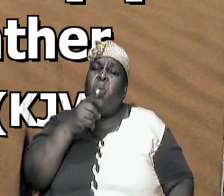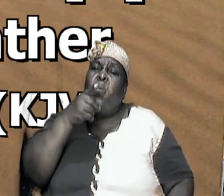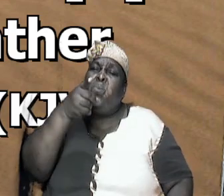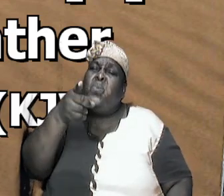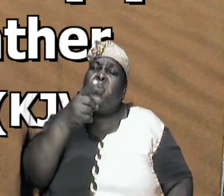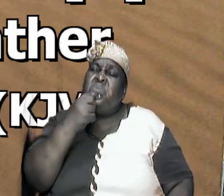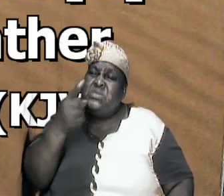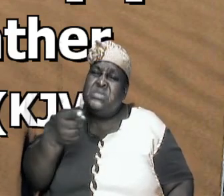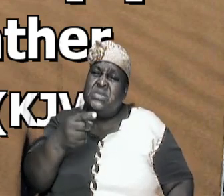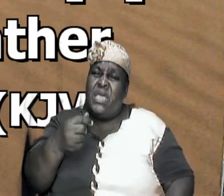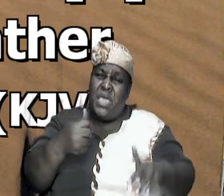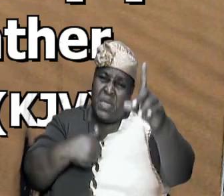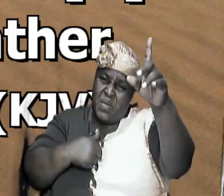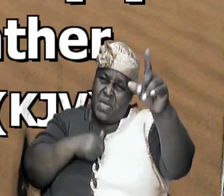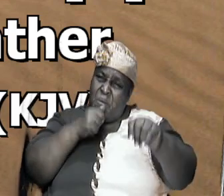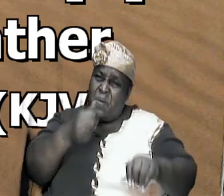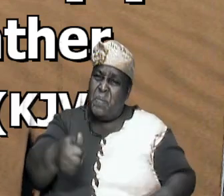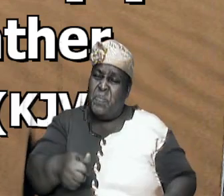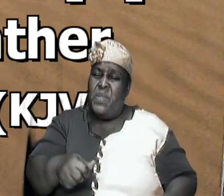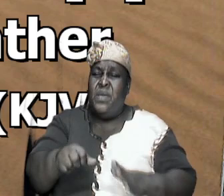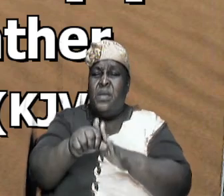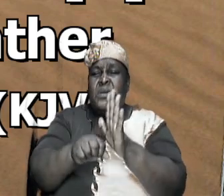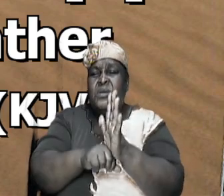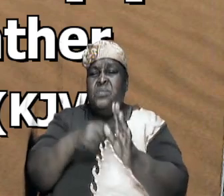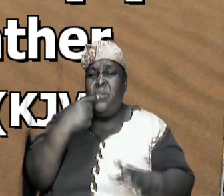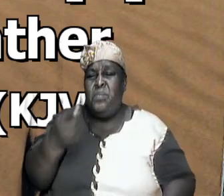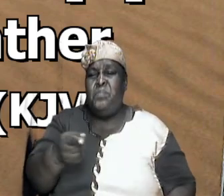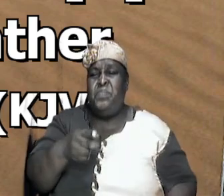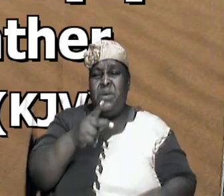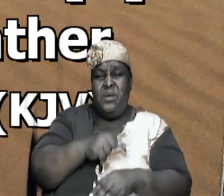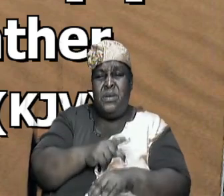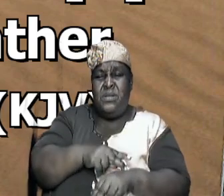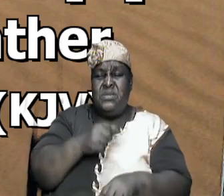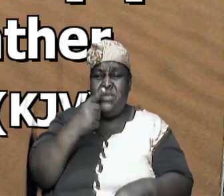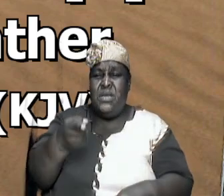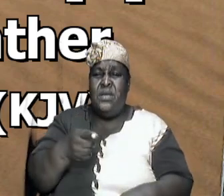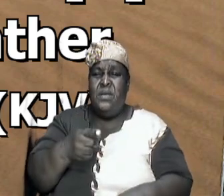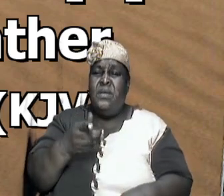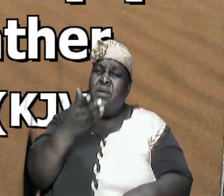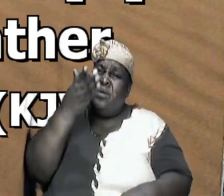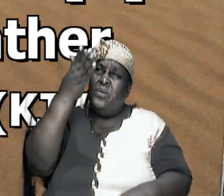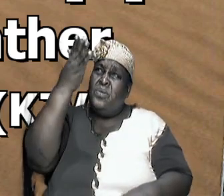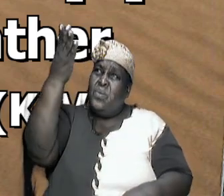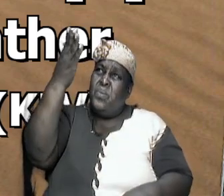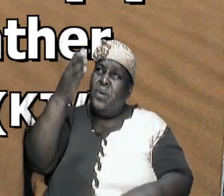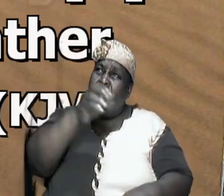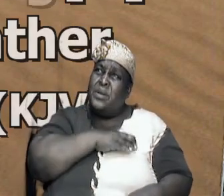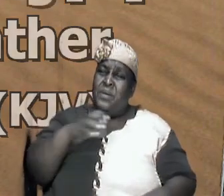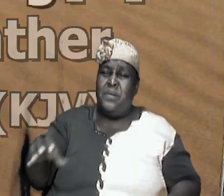am? And the scripture said, and Peter said, thou art the Christ,